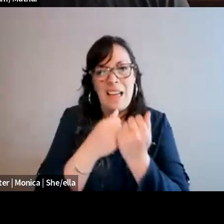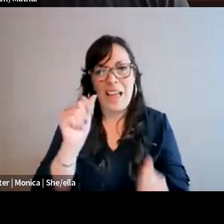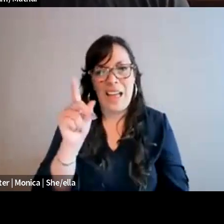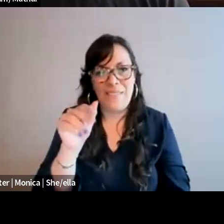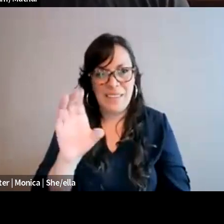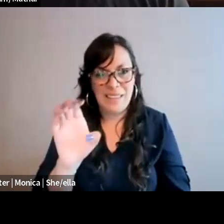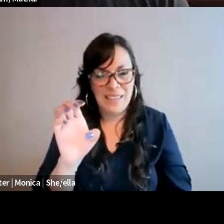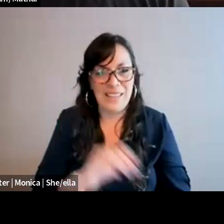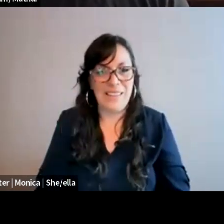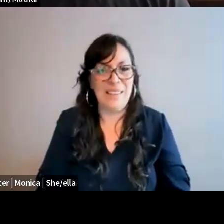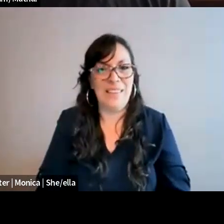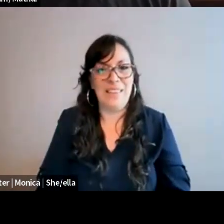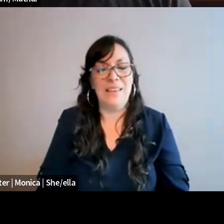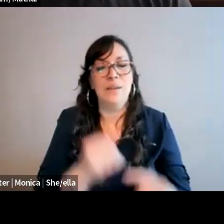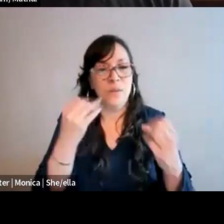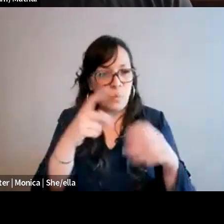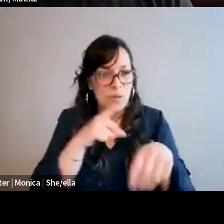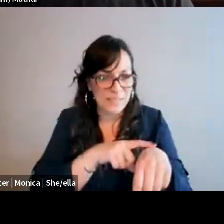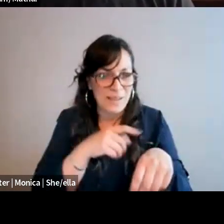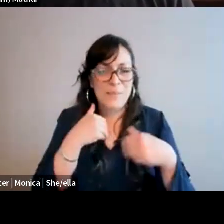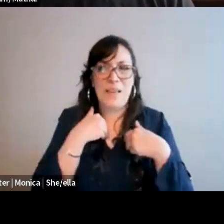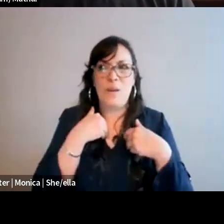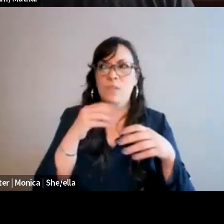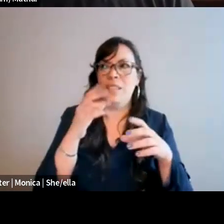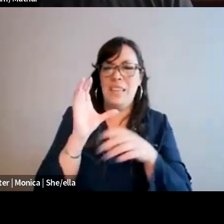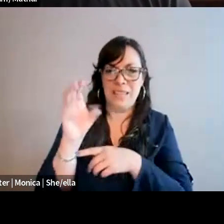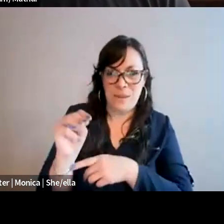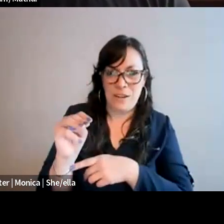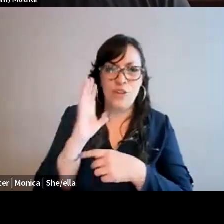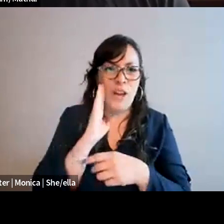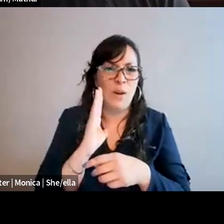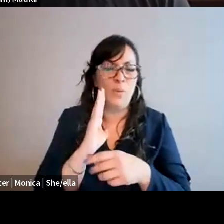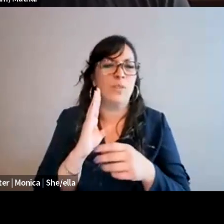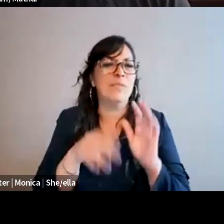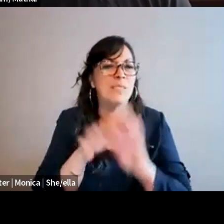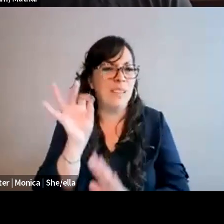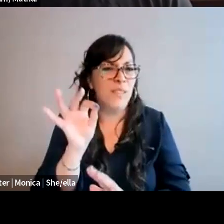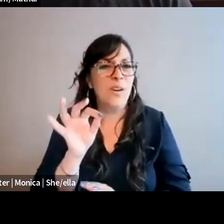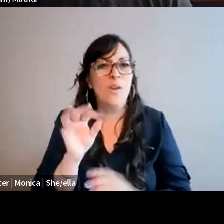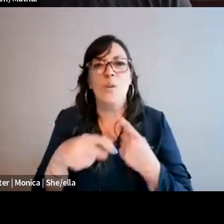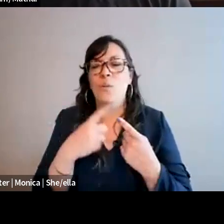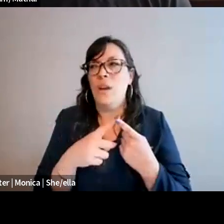times when I was an ACT case manager, I would actually discovered that when I did not go